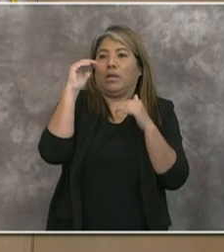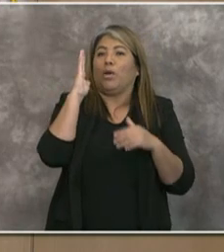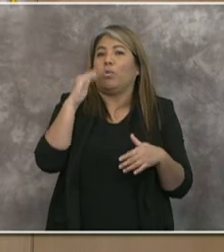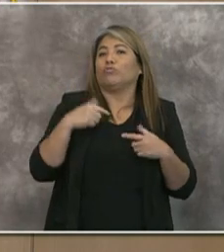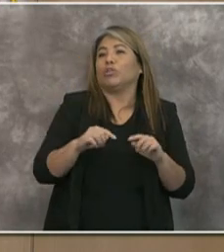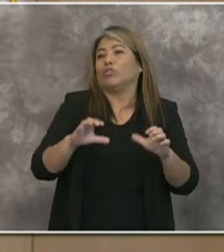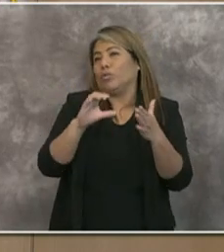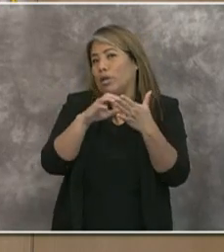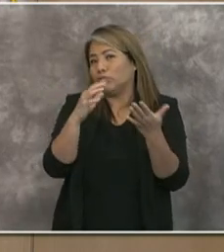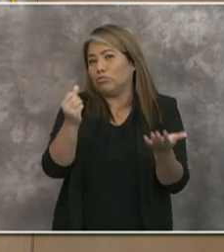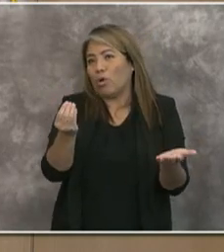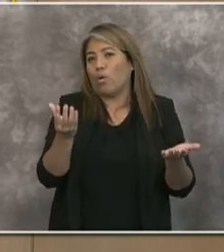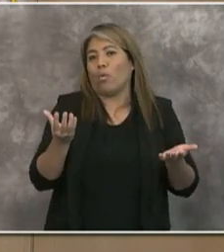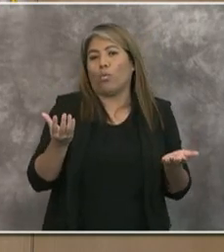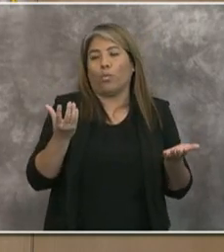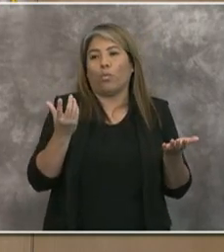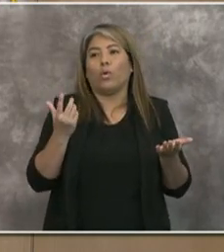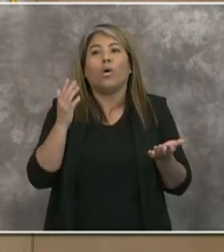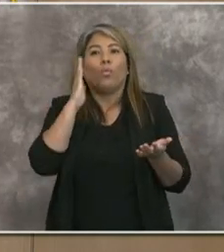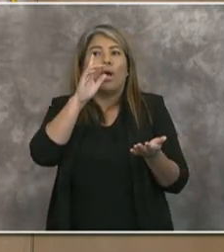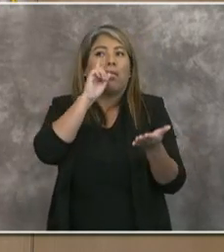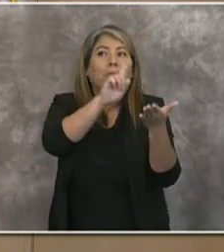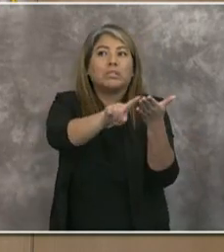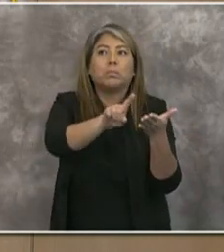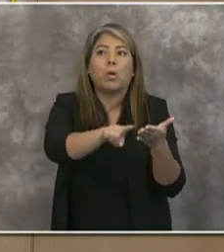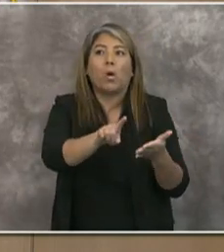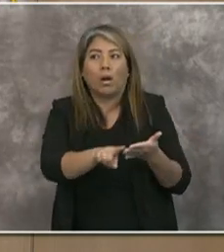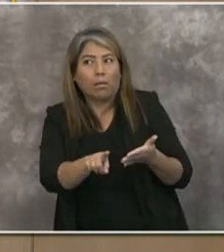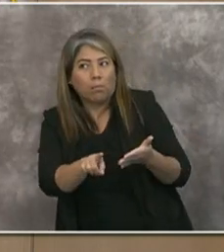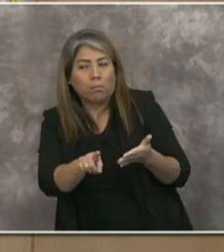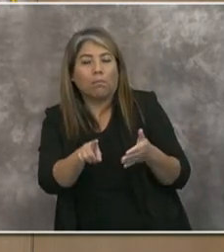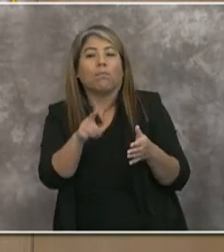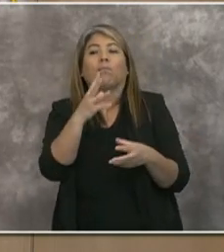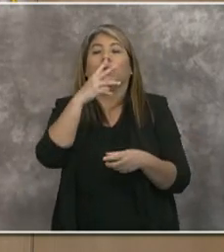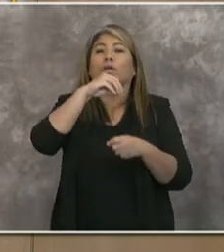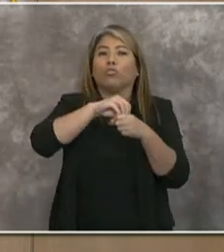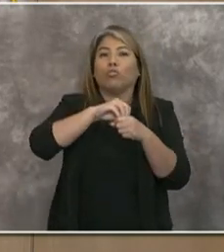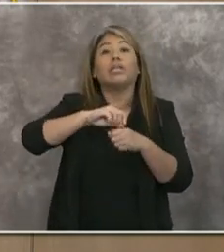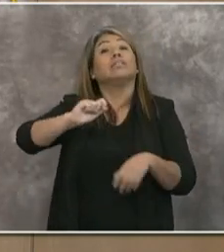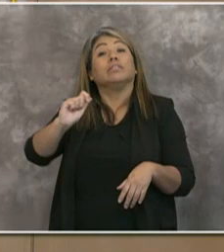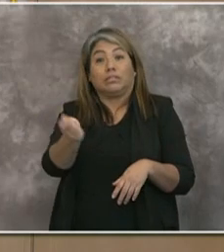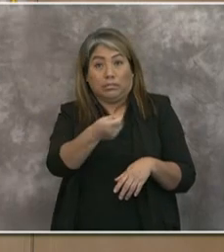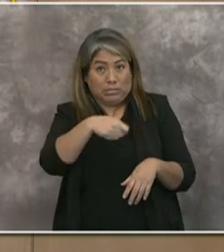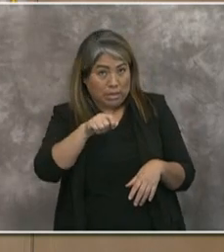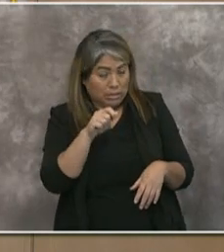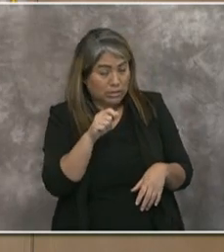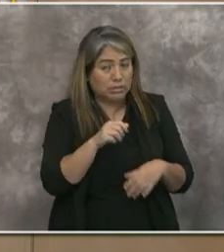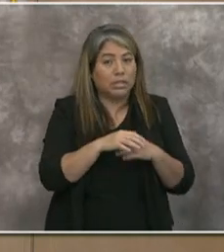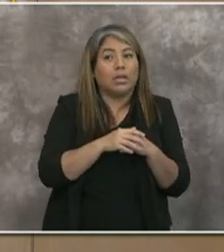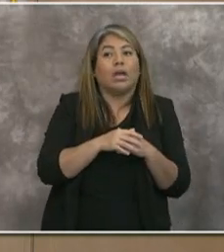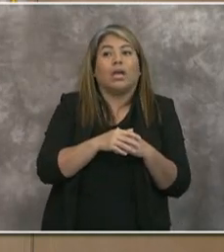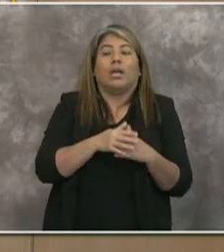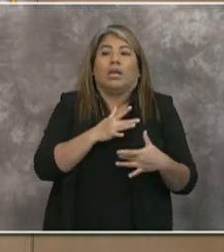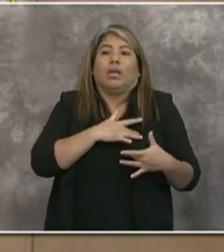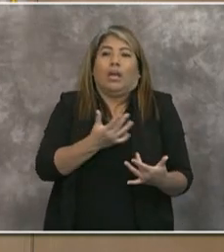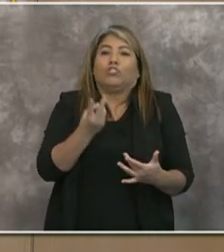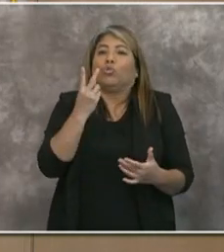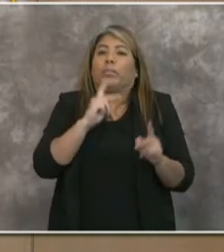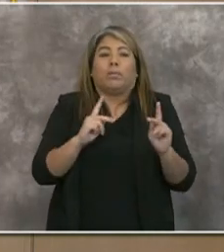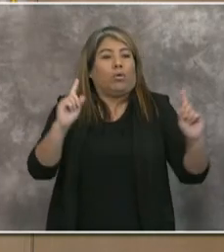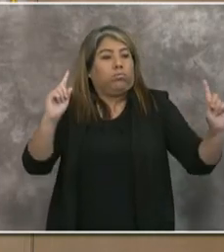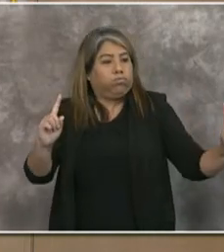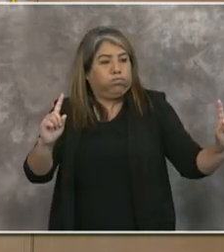try to do that. So we'll explore, including tennis. Usually if 2 people just